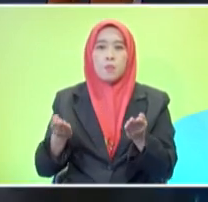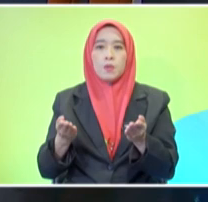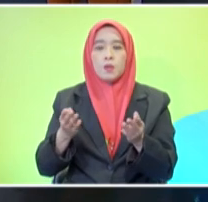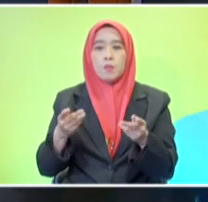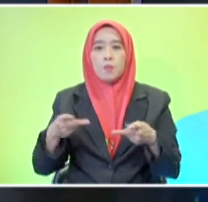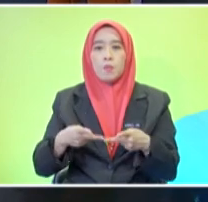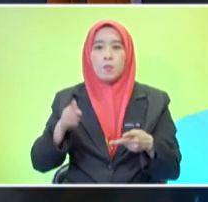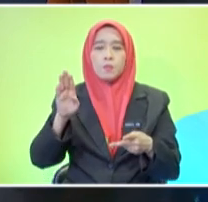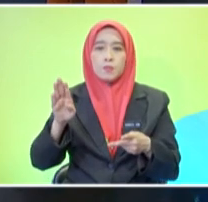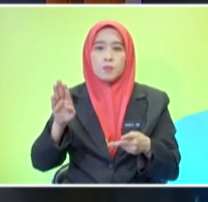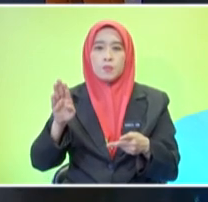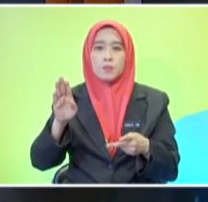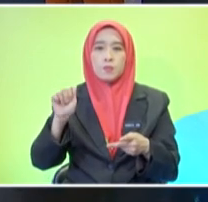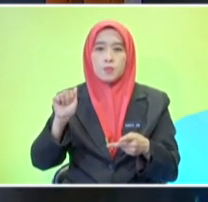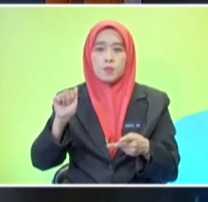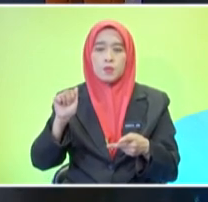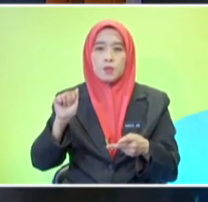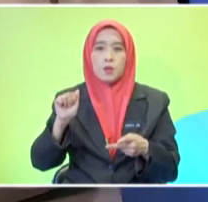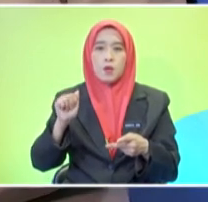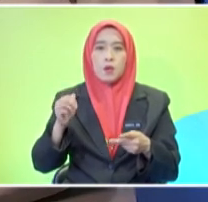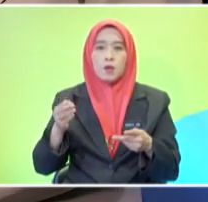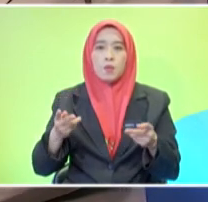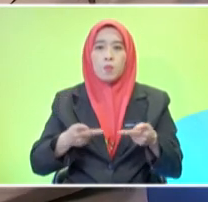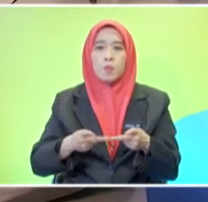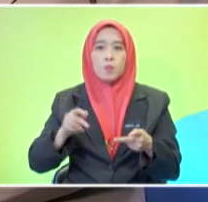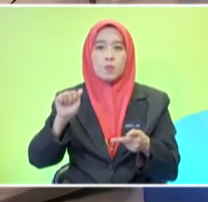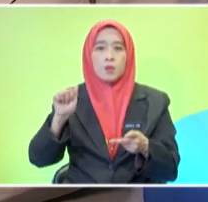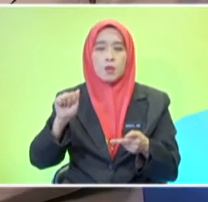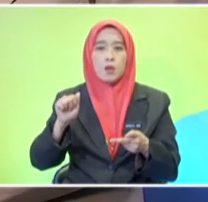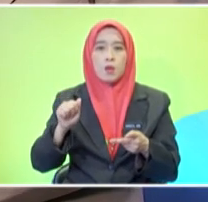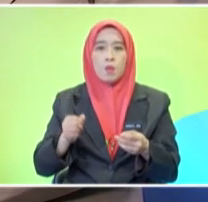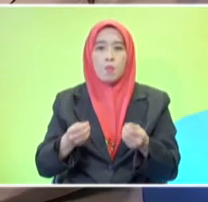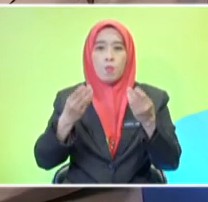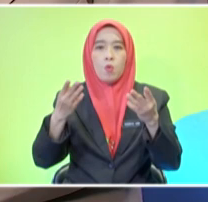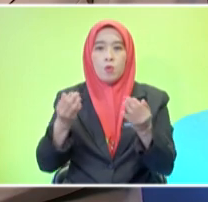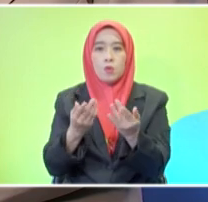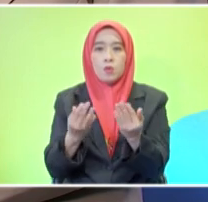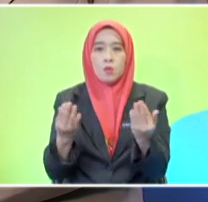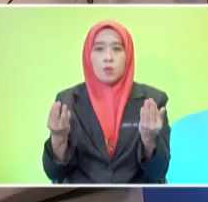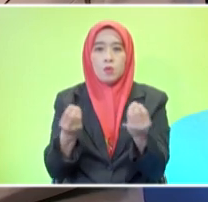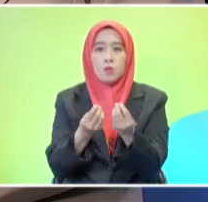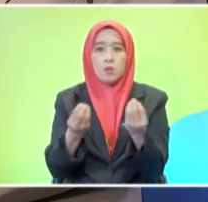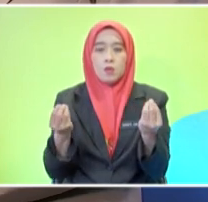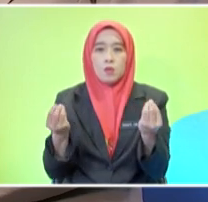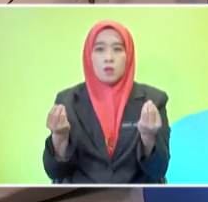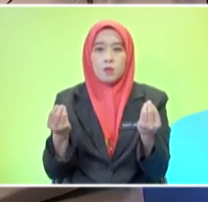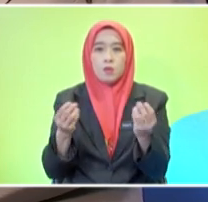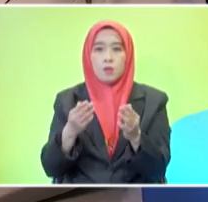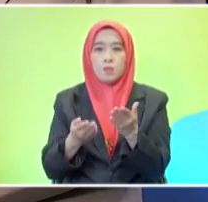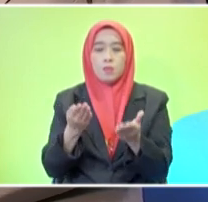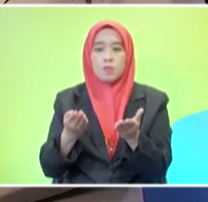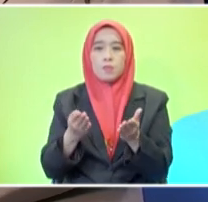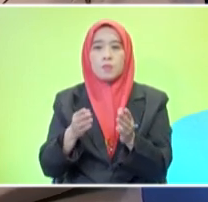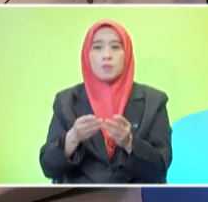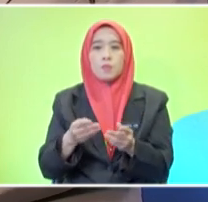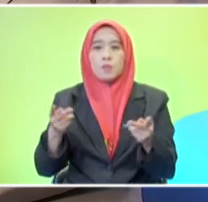So the pot A has more seedlings. Mm-hmm. Therefore, they have to compete for each other. They compete. They race to the top. See who gets the sunlight